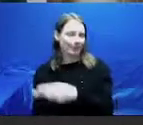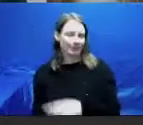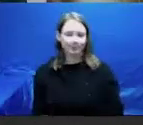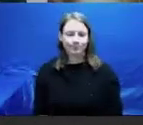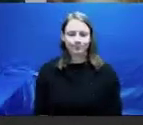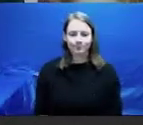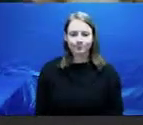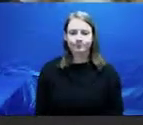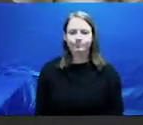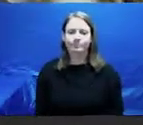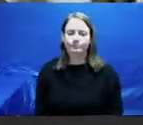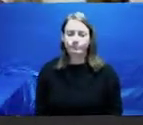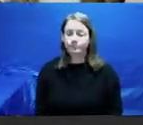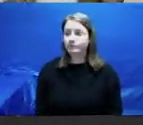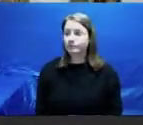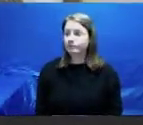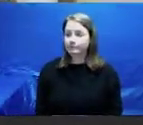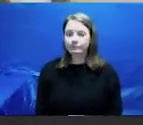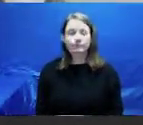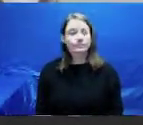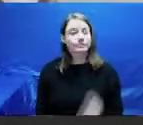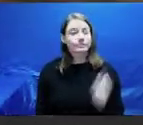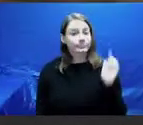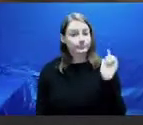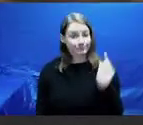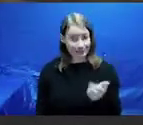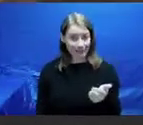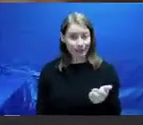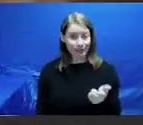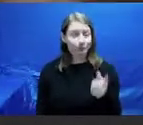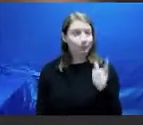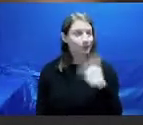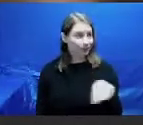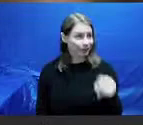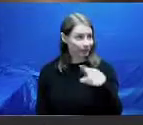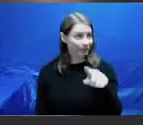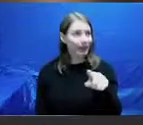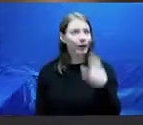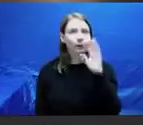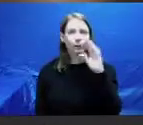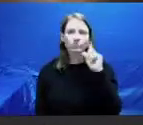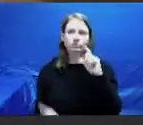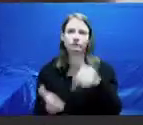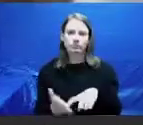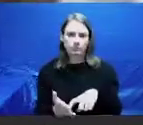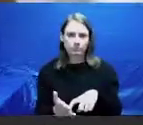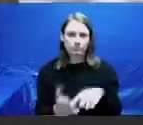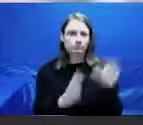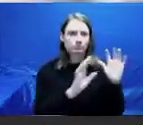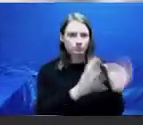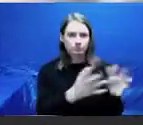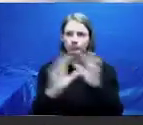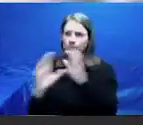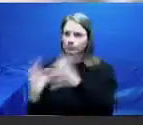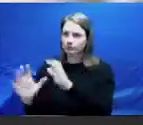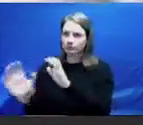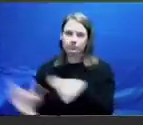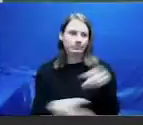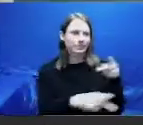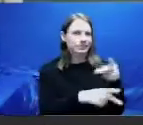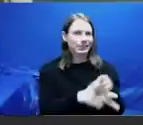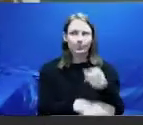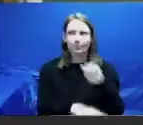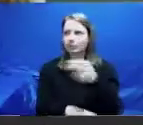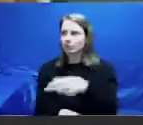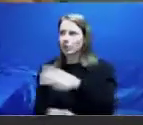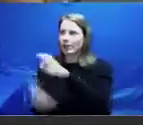hand labor. Eventually, what they'll see is they keep sorting and categorizing and keeping or junking, that most of those words say cloud, they'll junk. Okay, we're